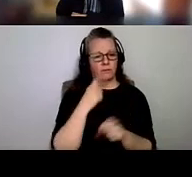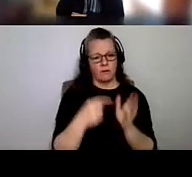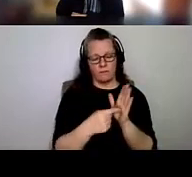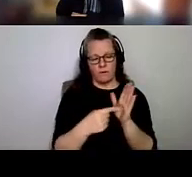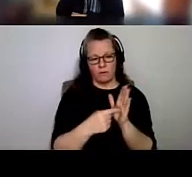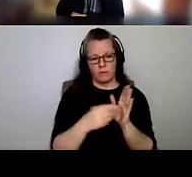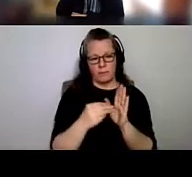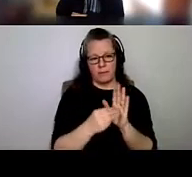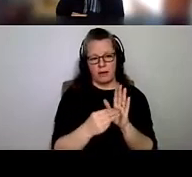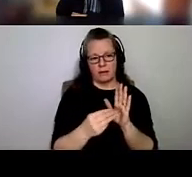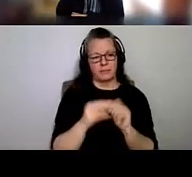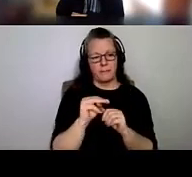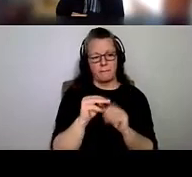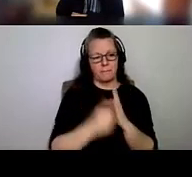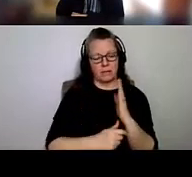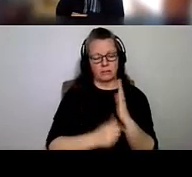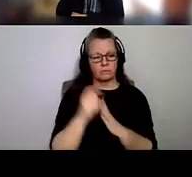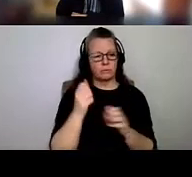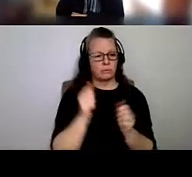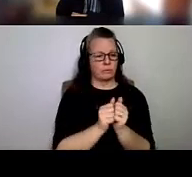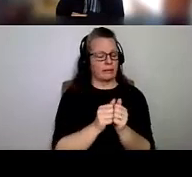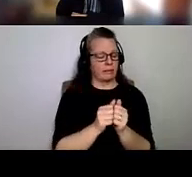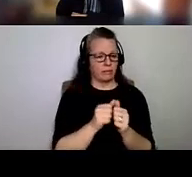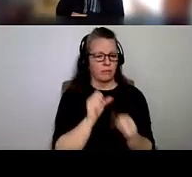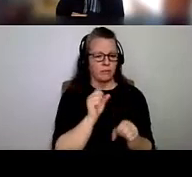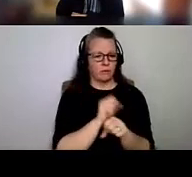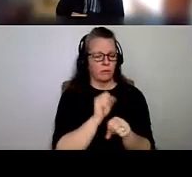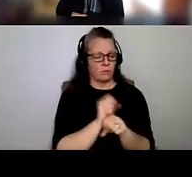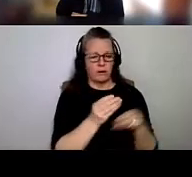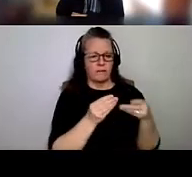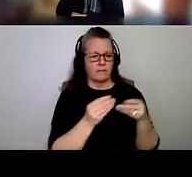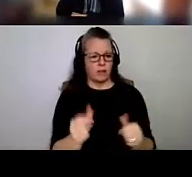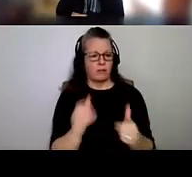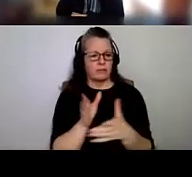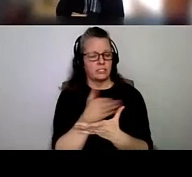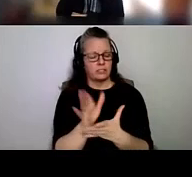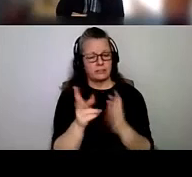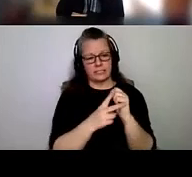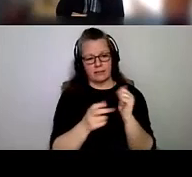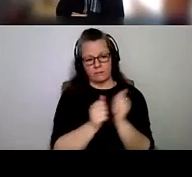prescriber's workflow by sharing some of the savings with the prescriber.